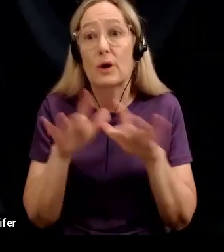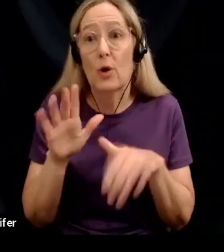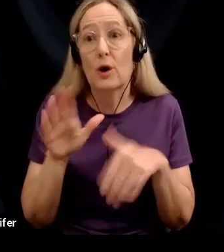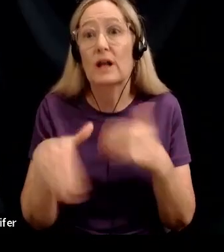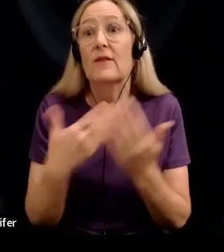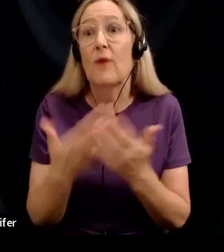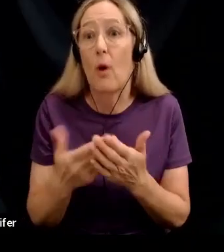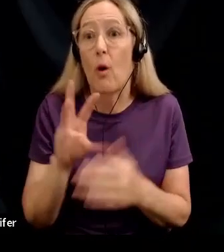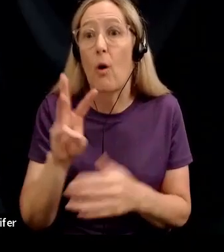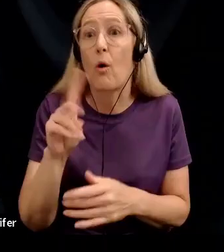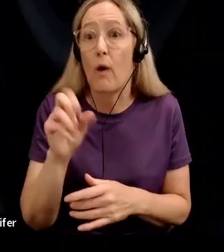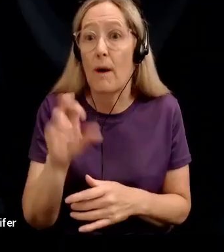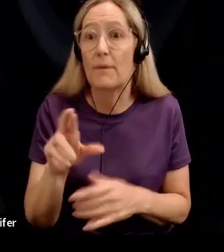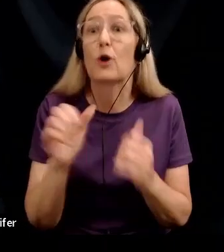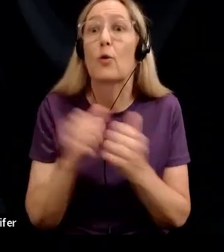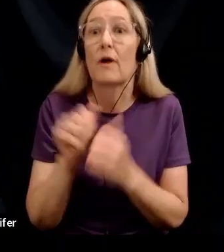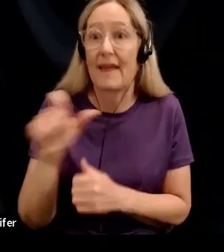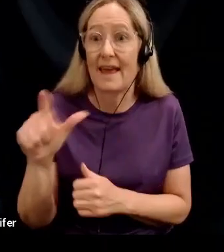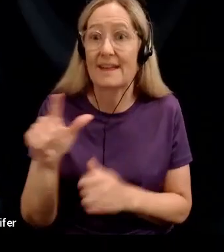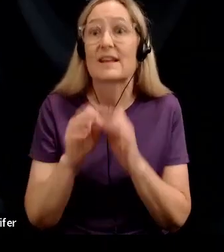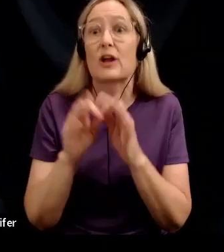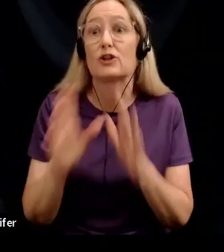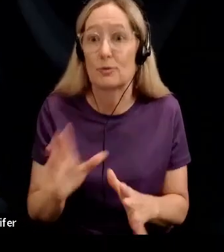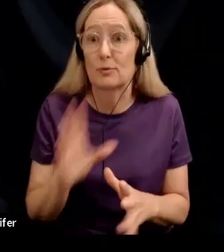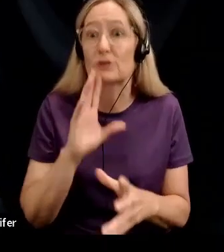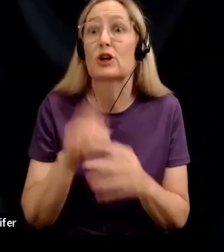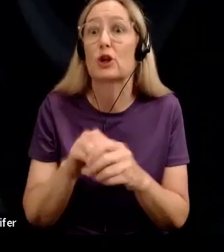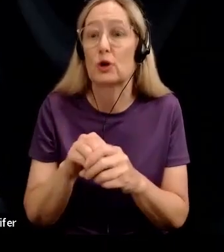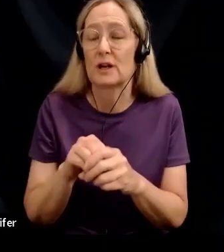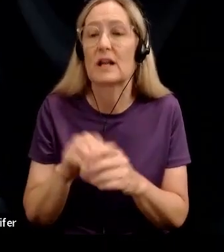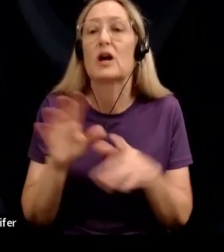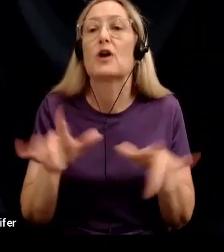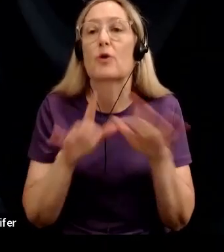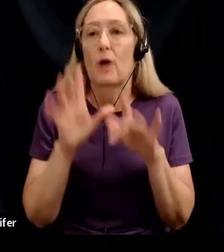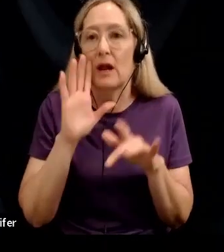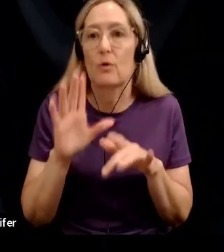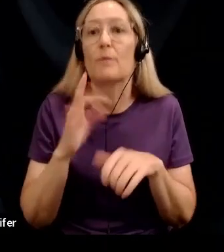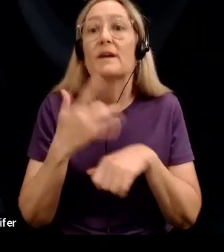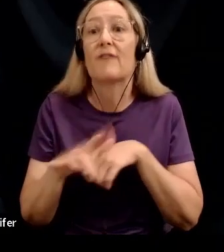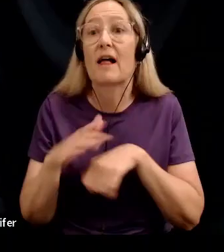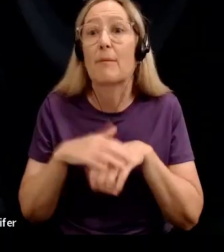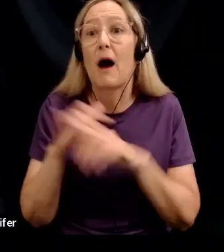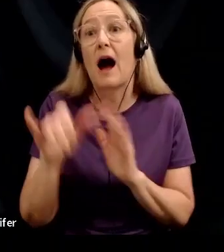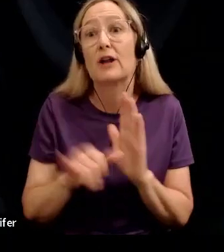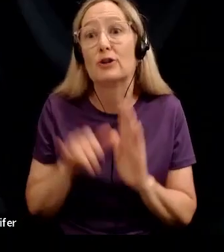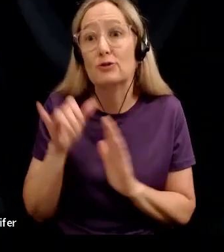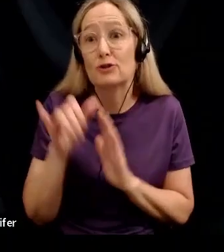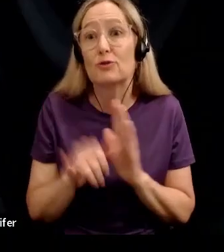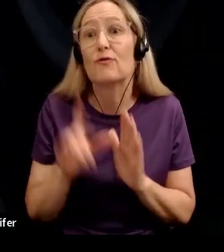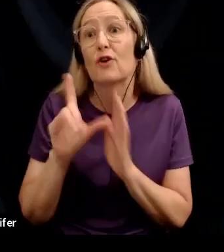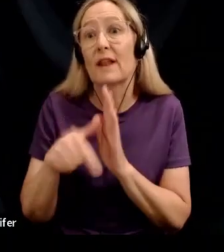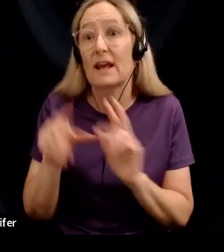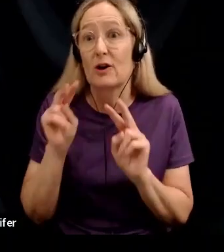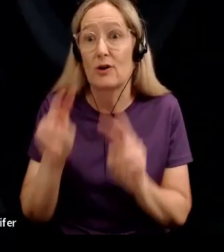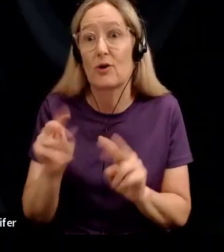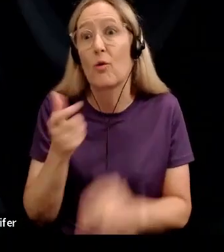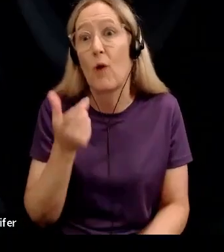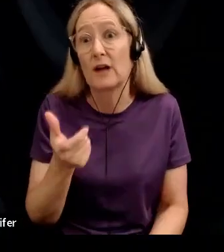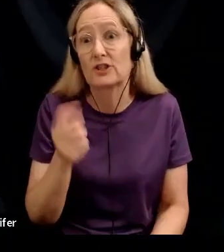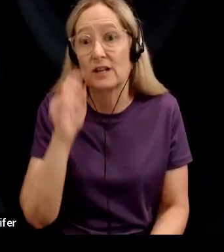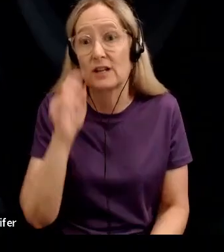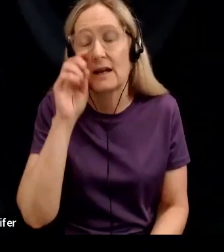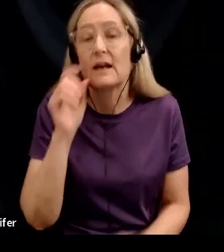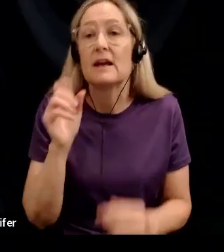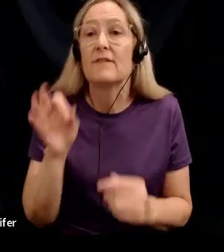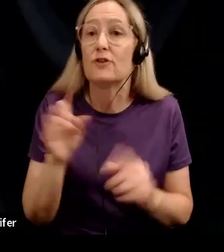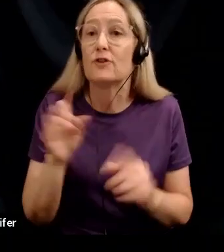entire webinar with the ASL interpretation, and the recording will be available on our YouTube channel for later viewing. Whether you